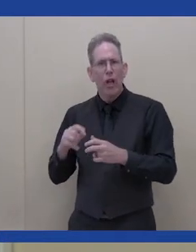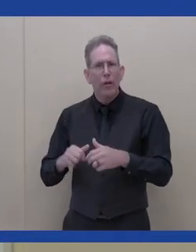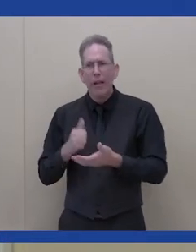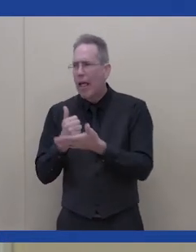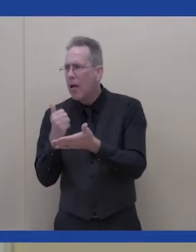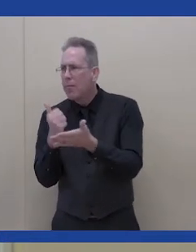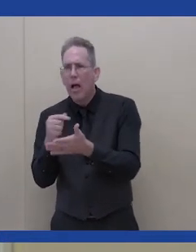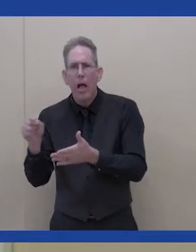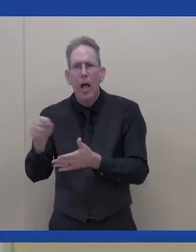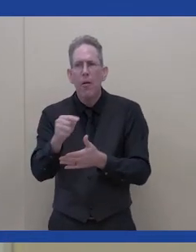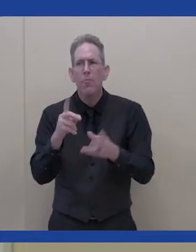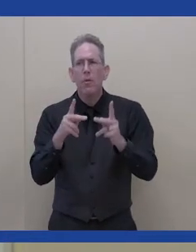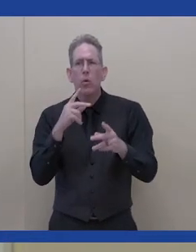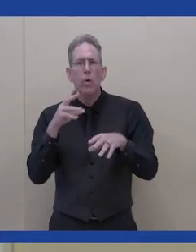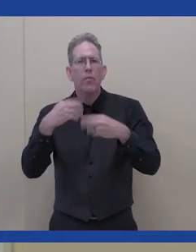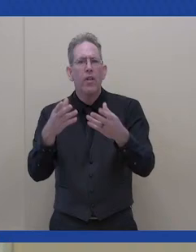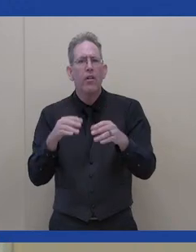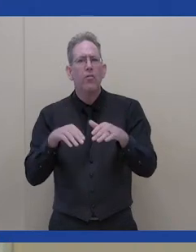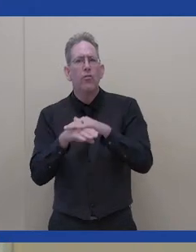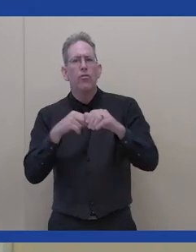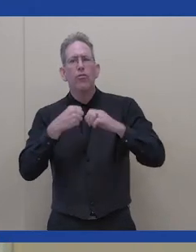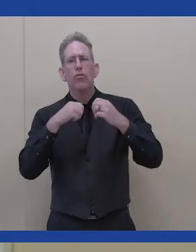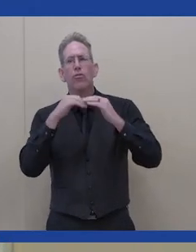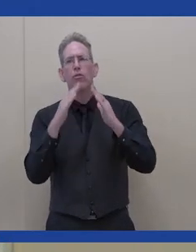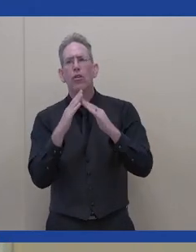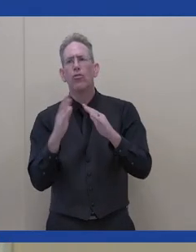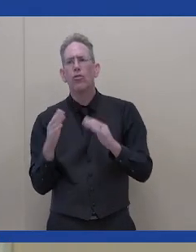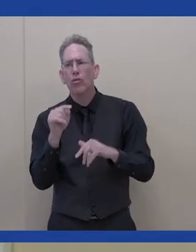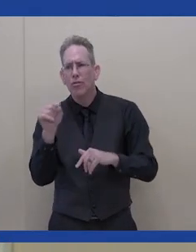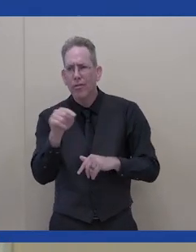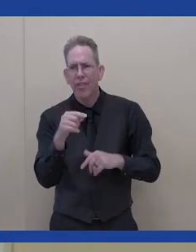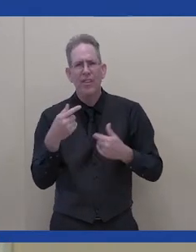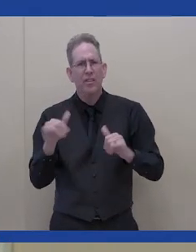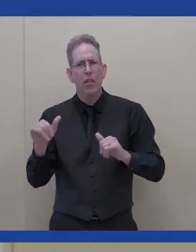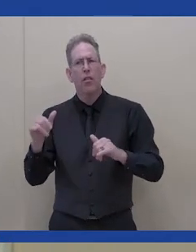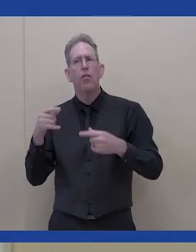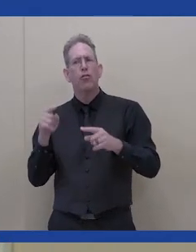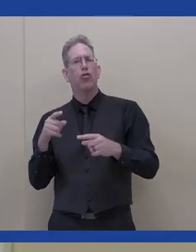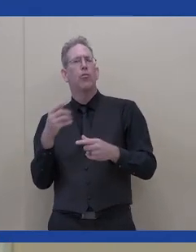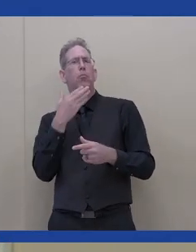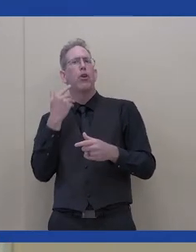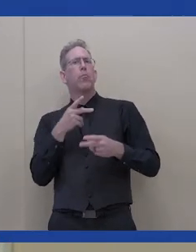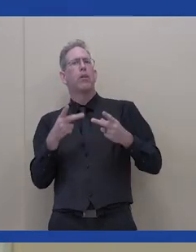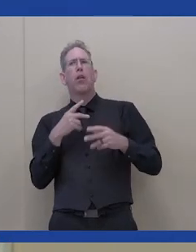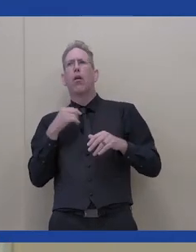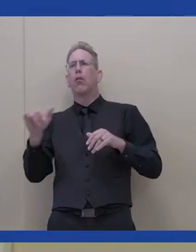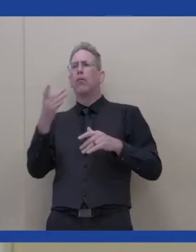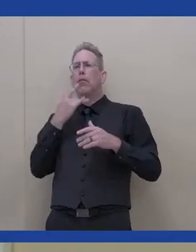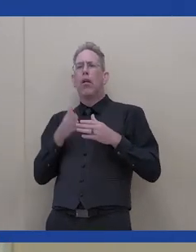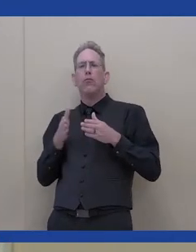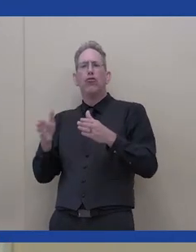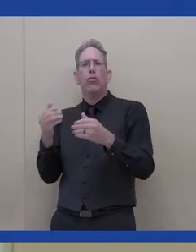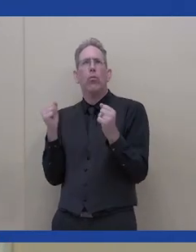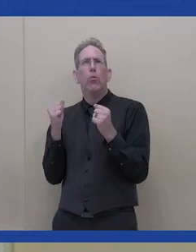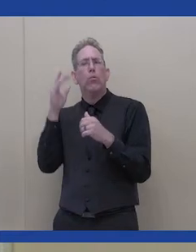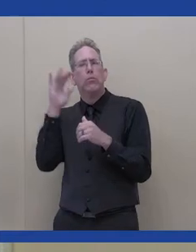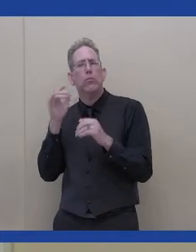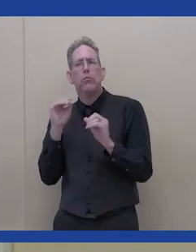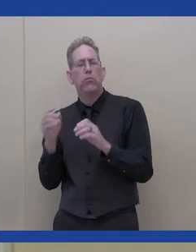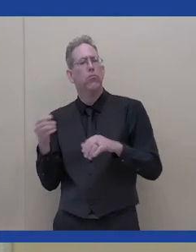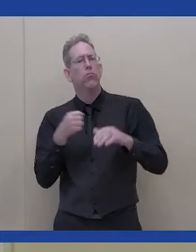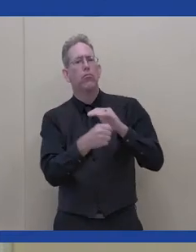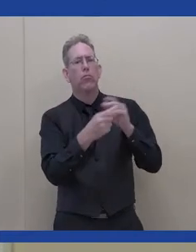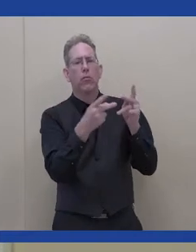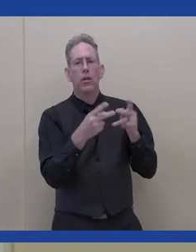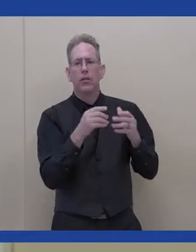to ensure support was available to our most vulnerable, our neighbors deserve better. They deserve dignified solutions as